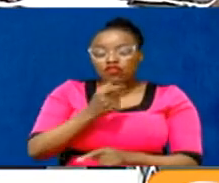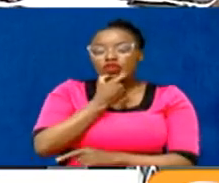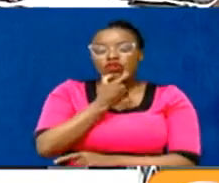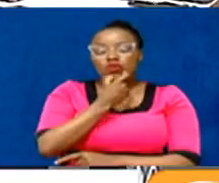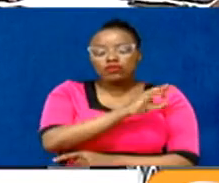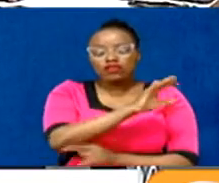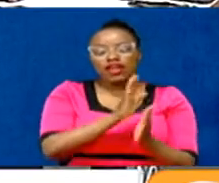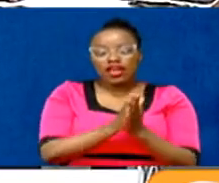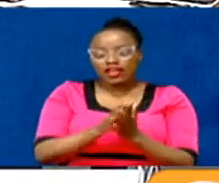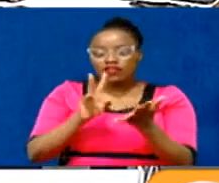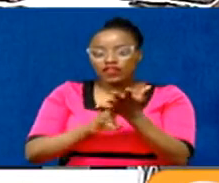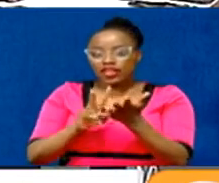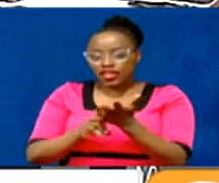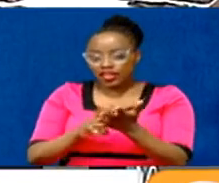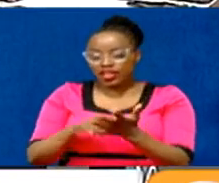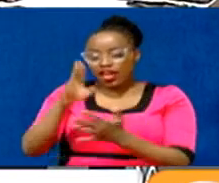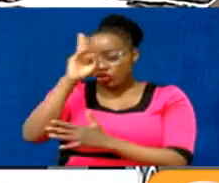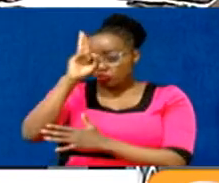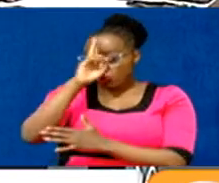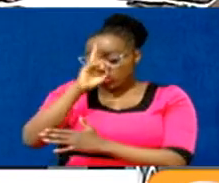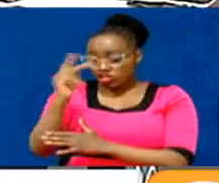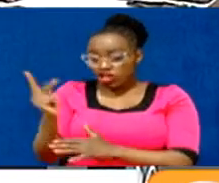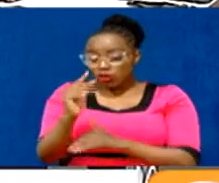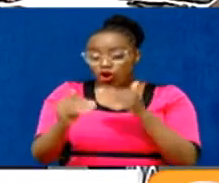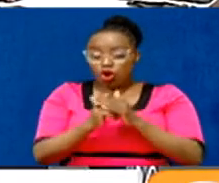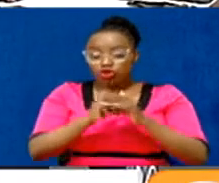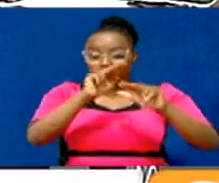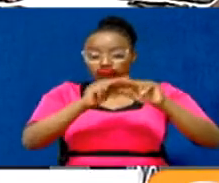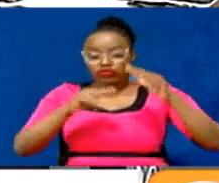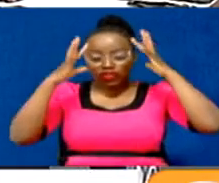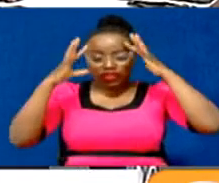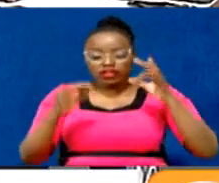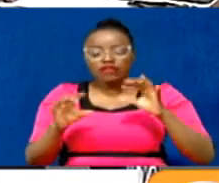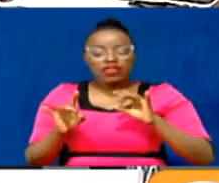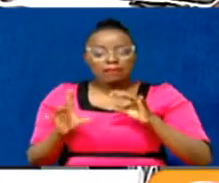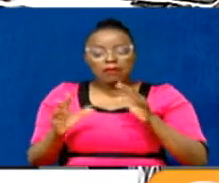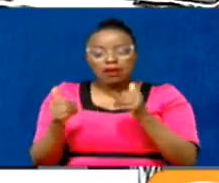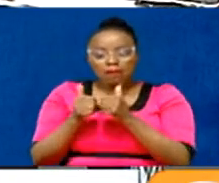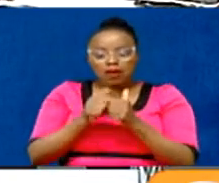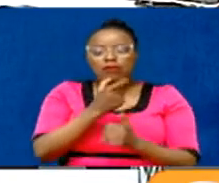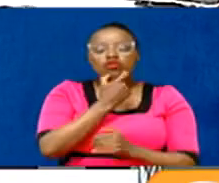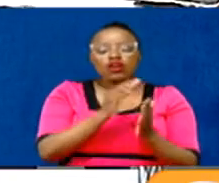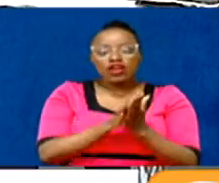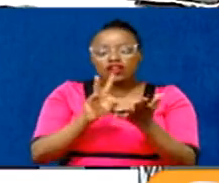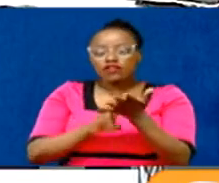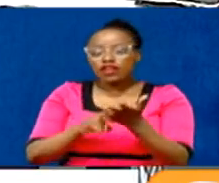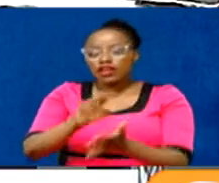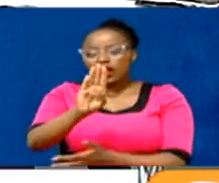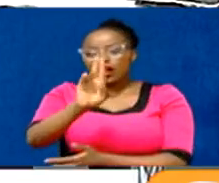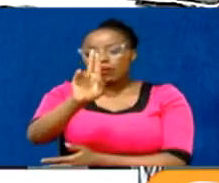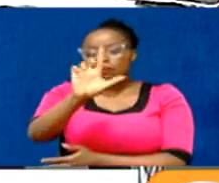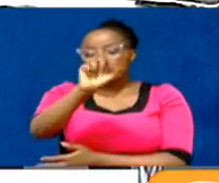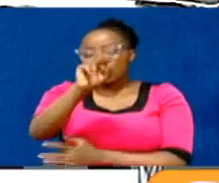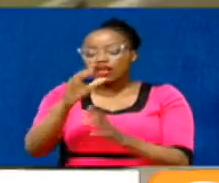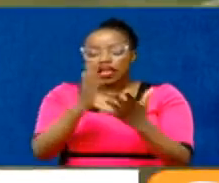FC, Vihiga Bullets and the police as they sit to rule on the abandoned league match between Gor Mahia and Vihiga Bullets. A section